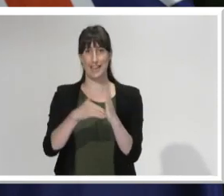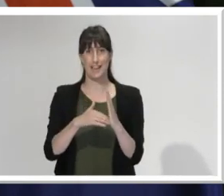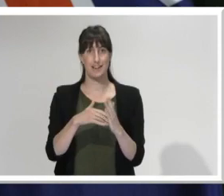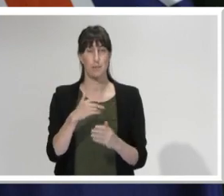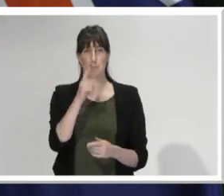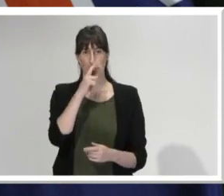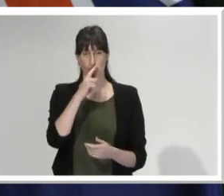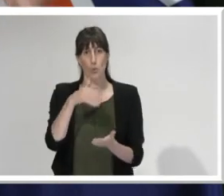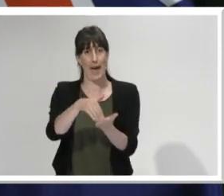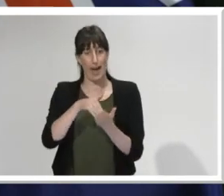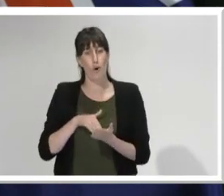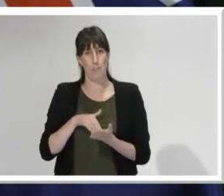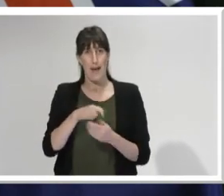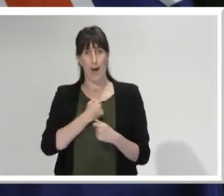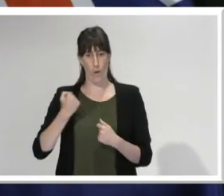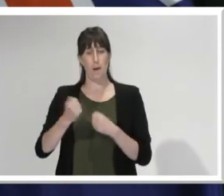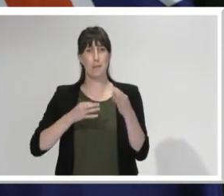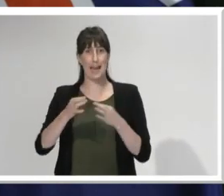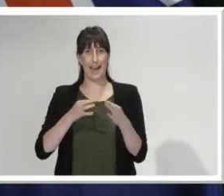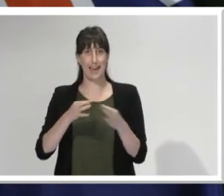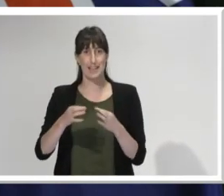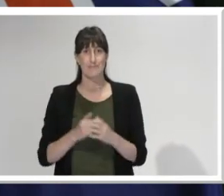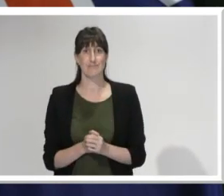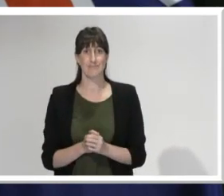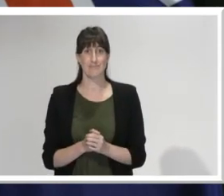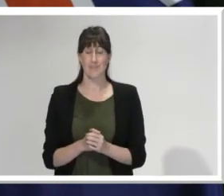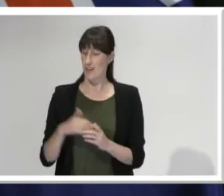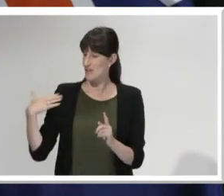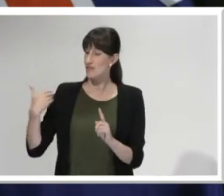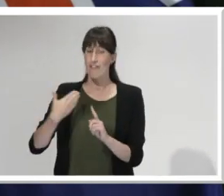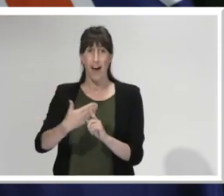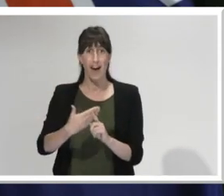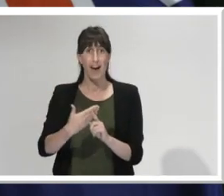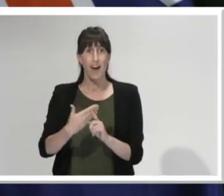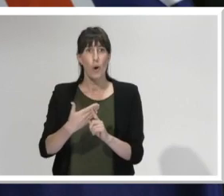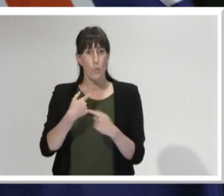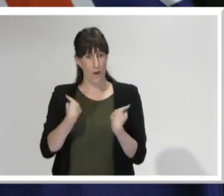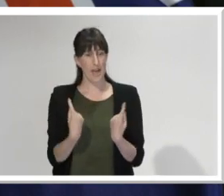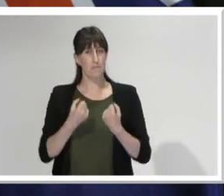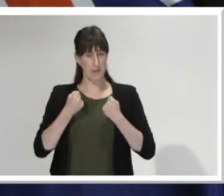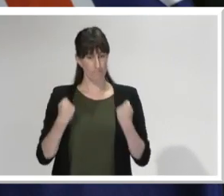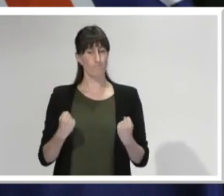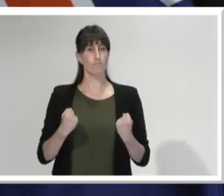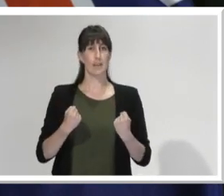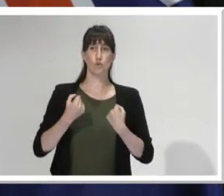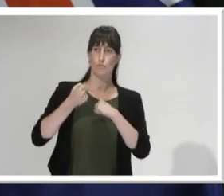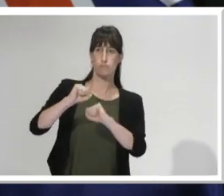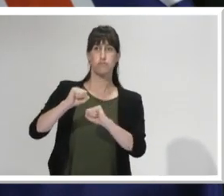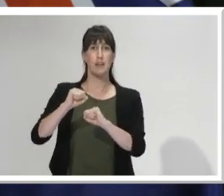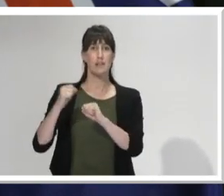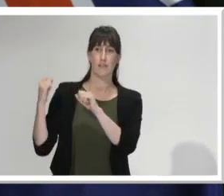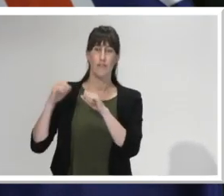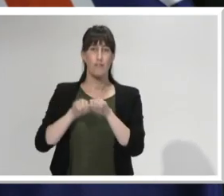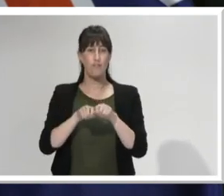our ability to put in place a virtual wall that is breaking the chain of transmission. Our new line of defence when we reach level 3